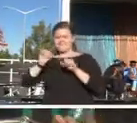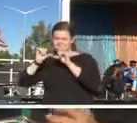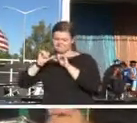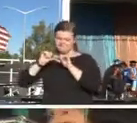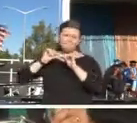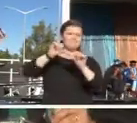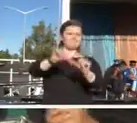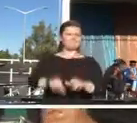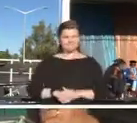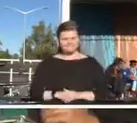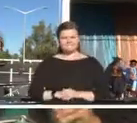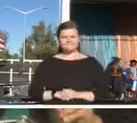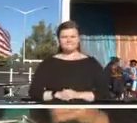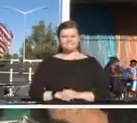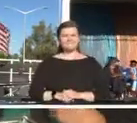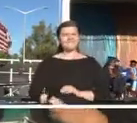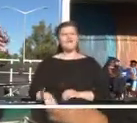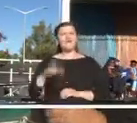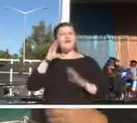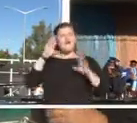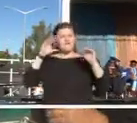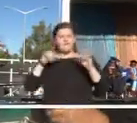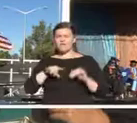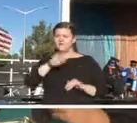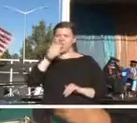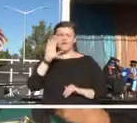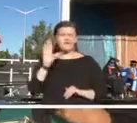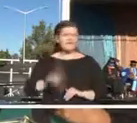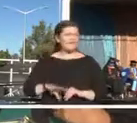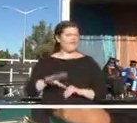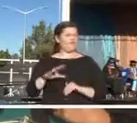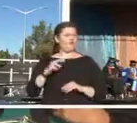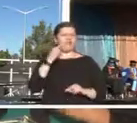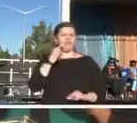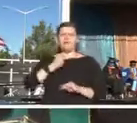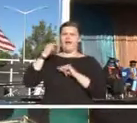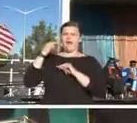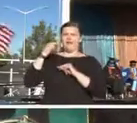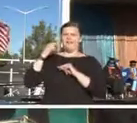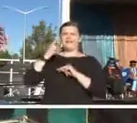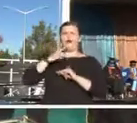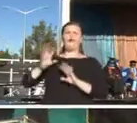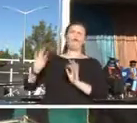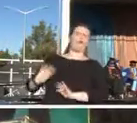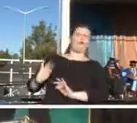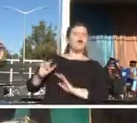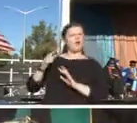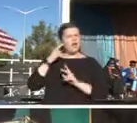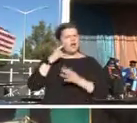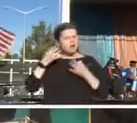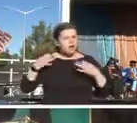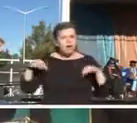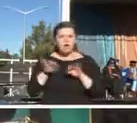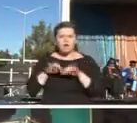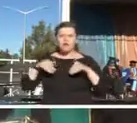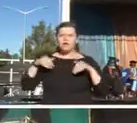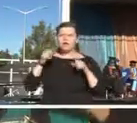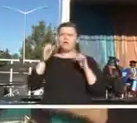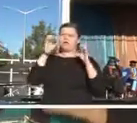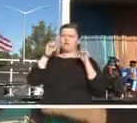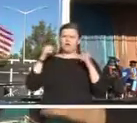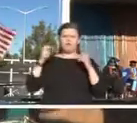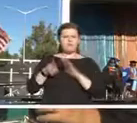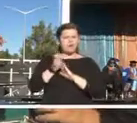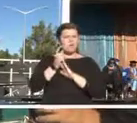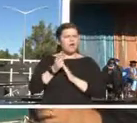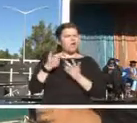hope that you never underestimate the magnitude of your achievements this year. It's one thing to pursue